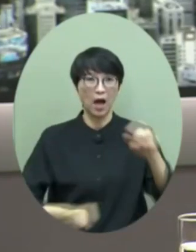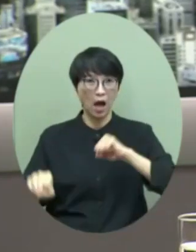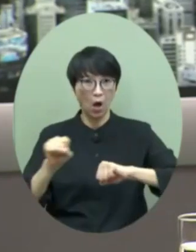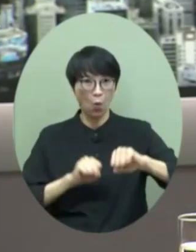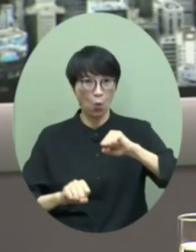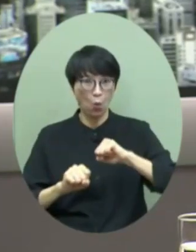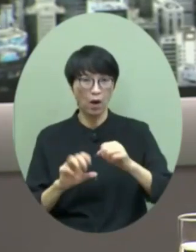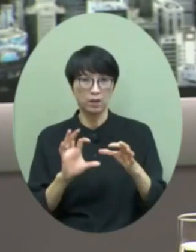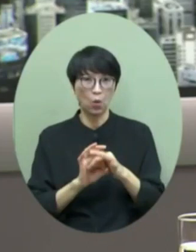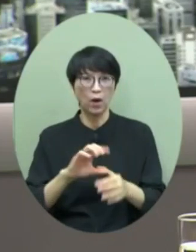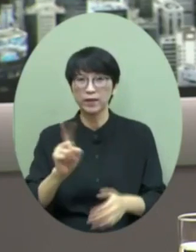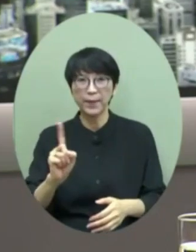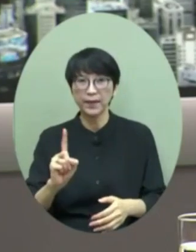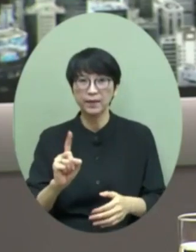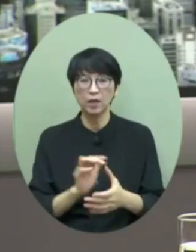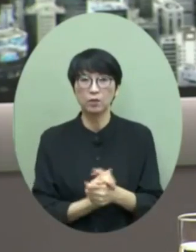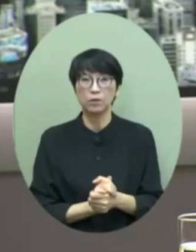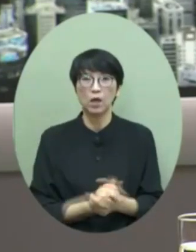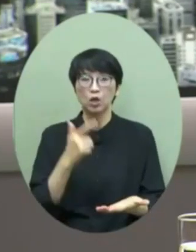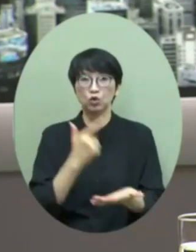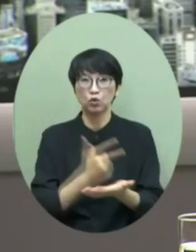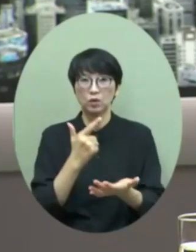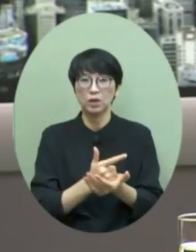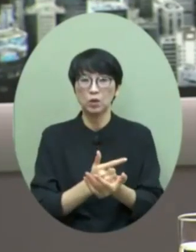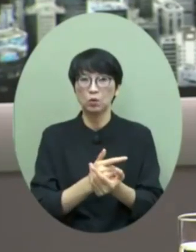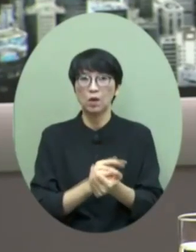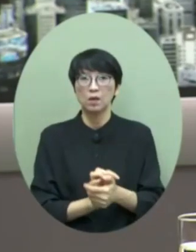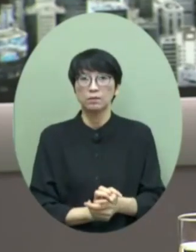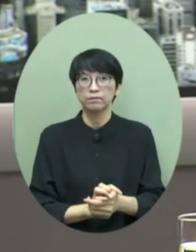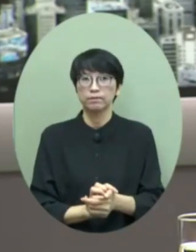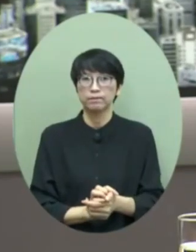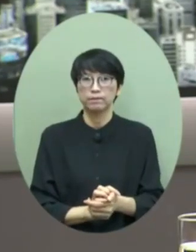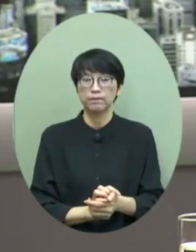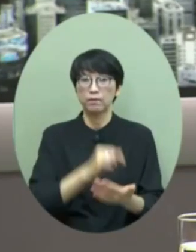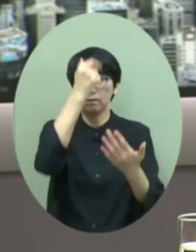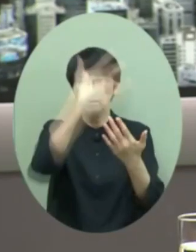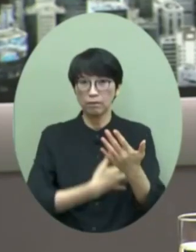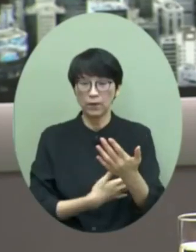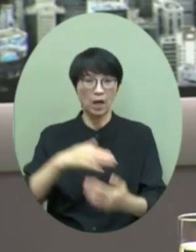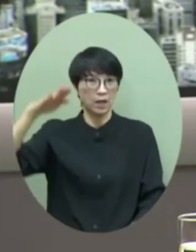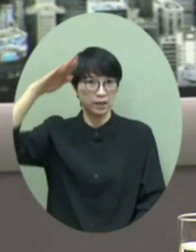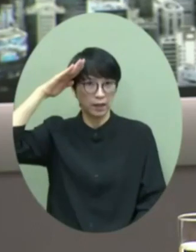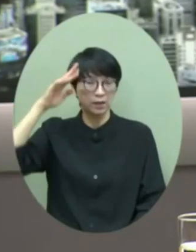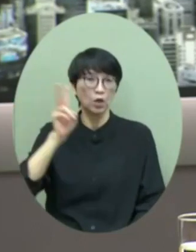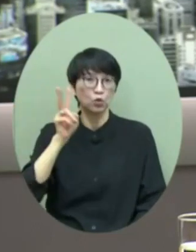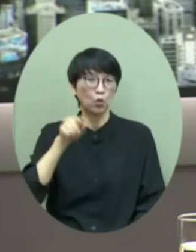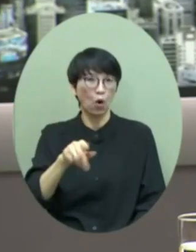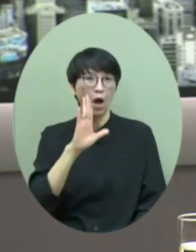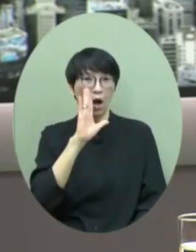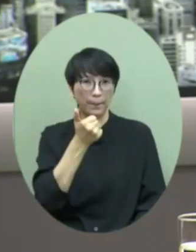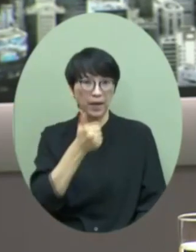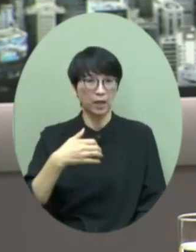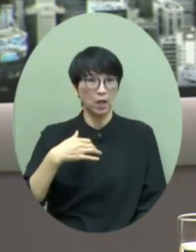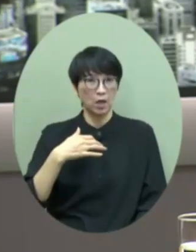happens in Hong Kong. Now, I think the most important principle is for the